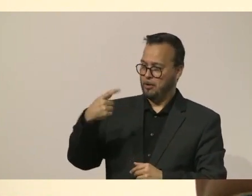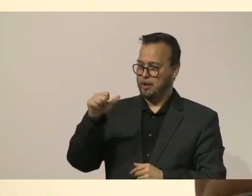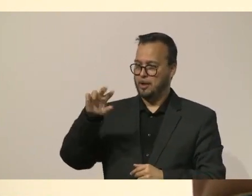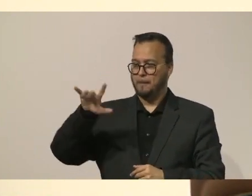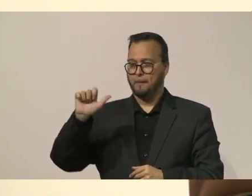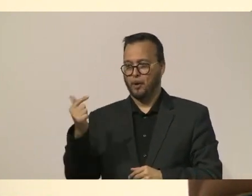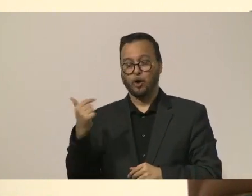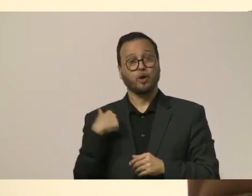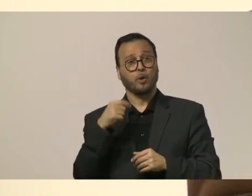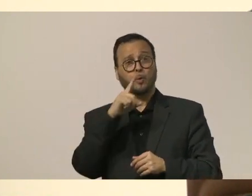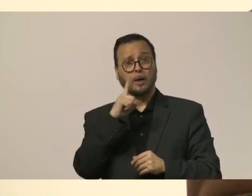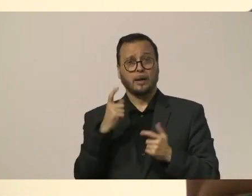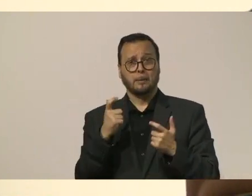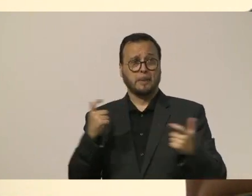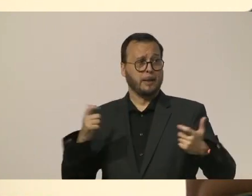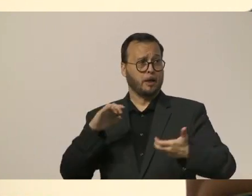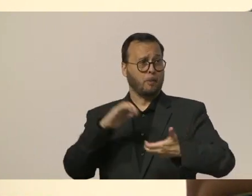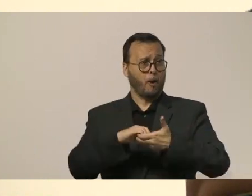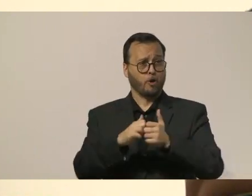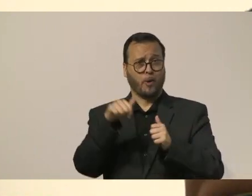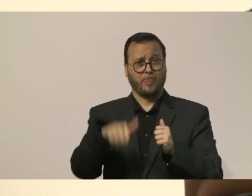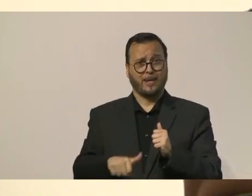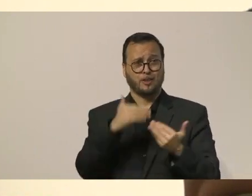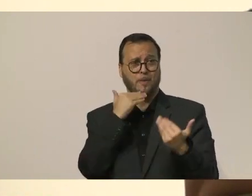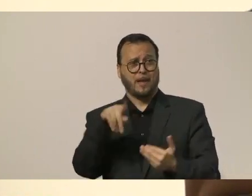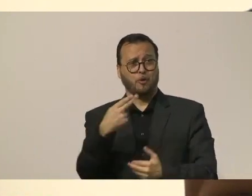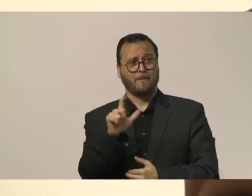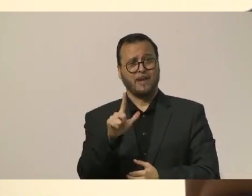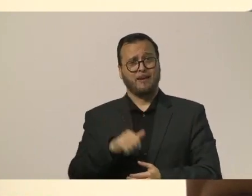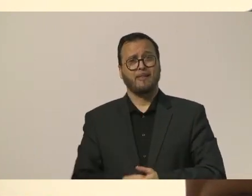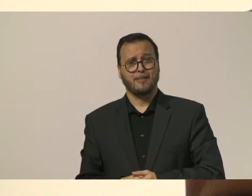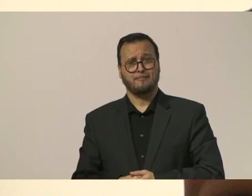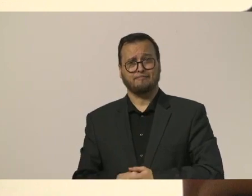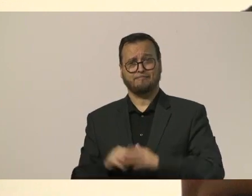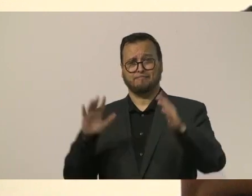this. Thank you, Phil.